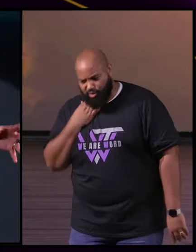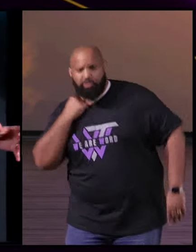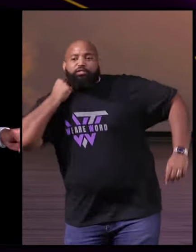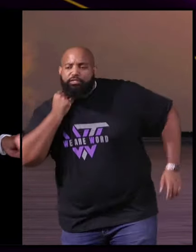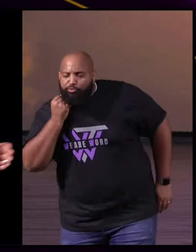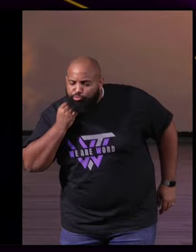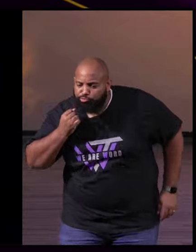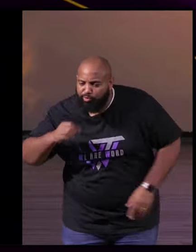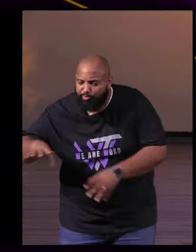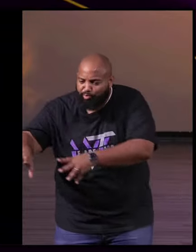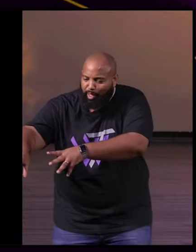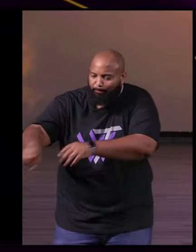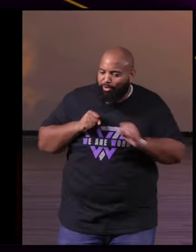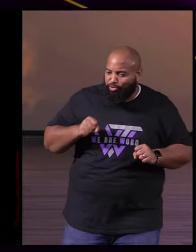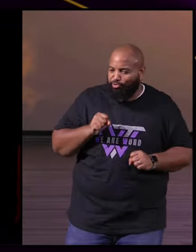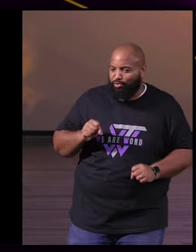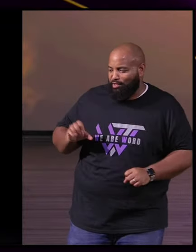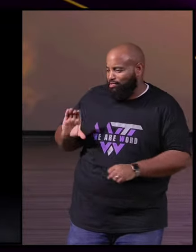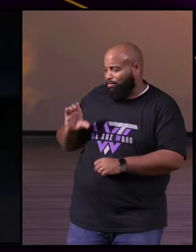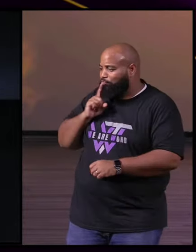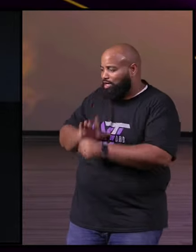collar and pull you back to Canaan.